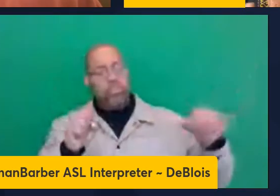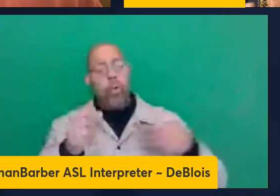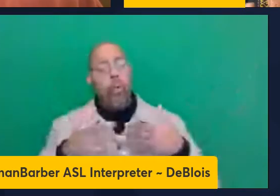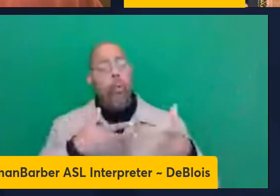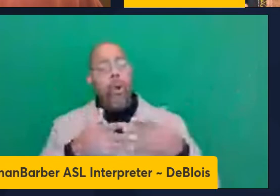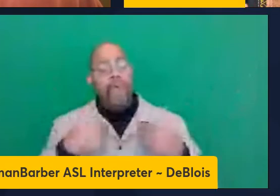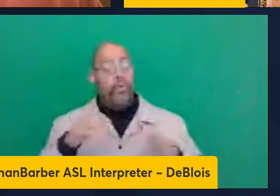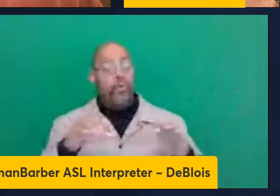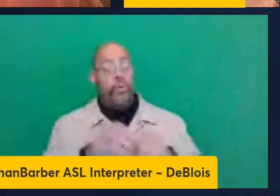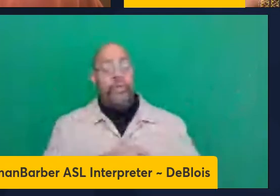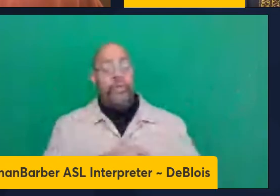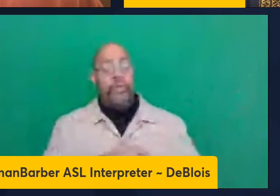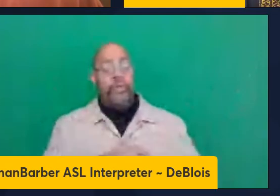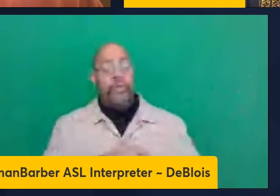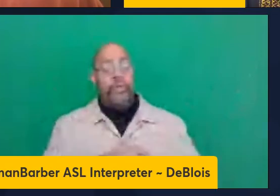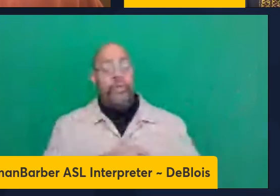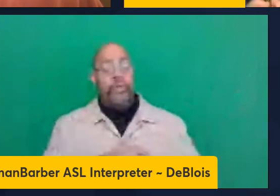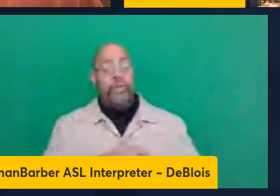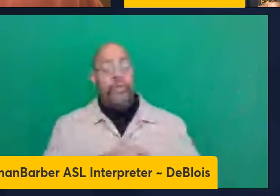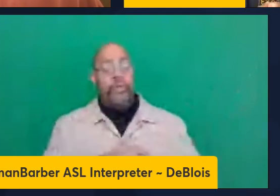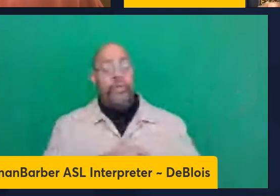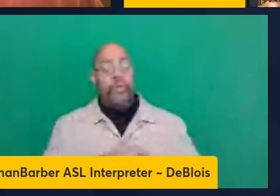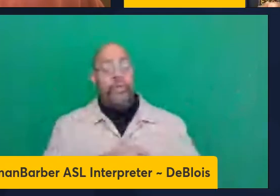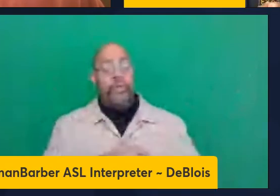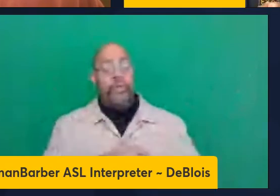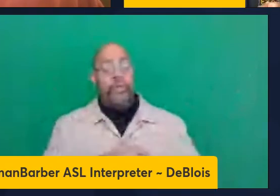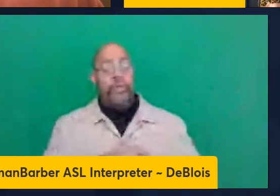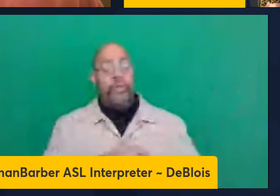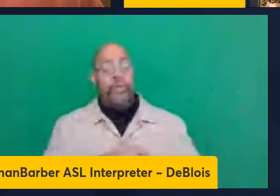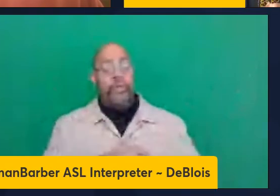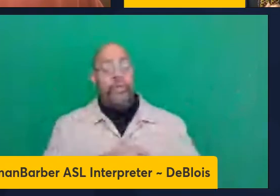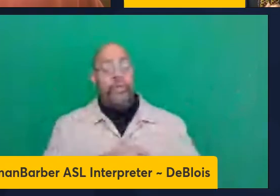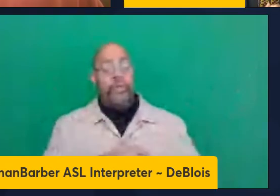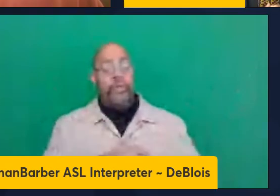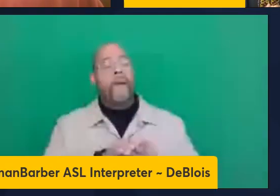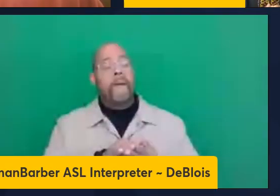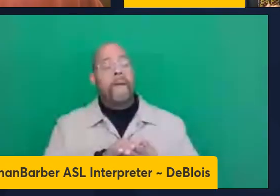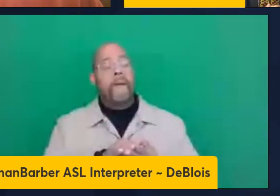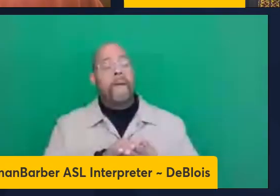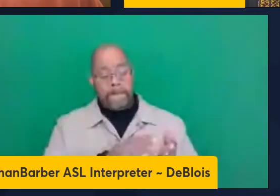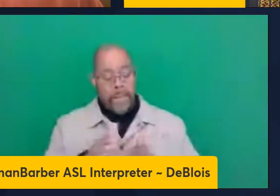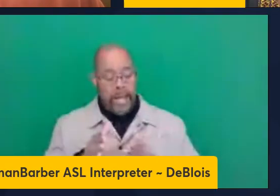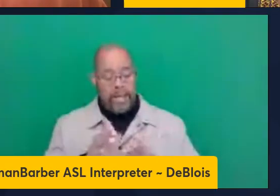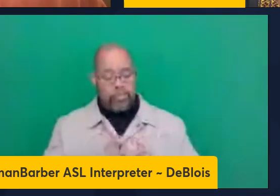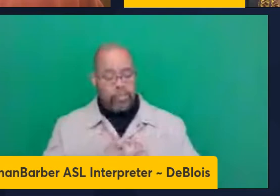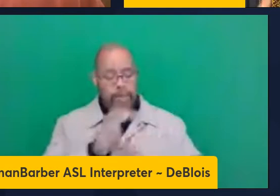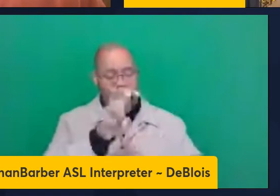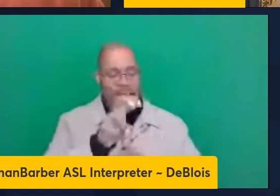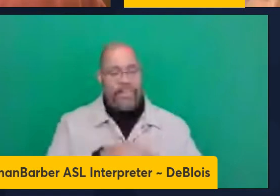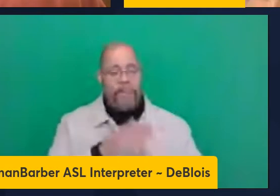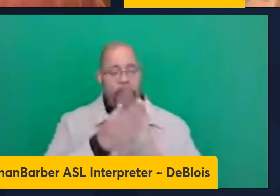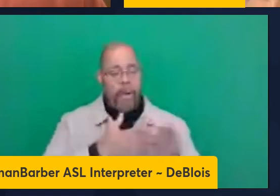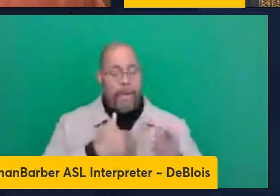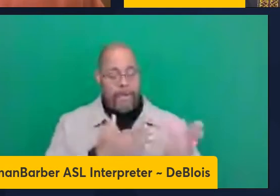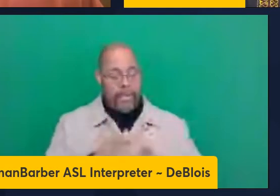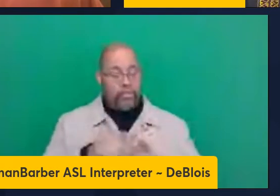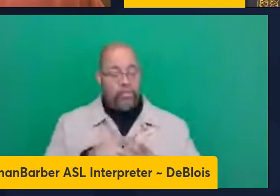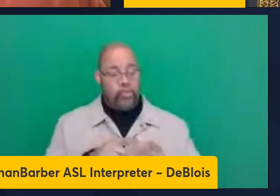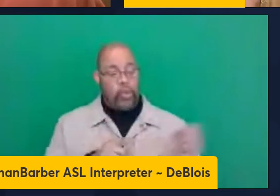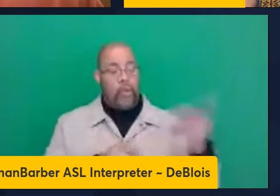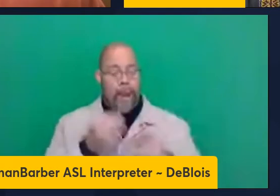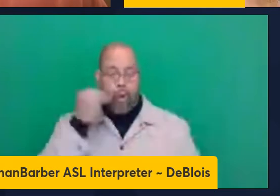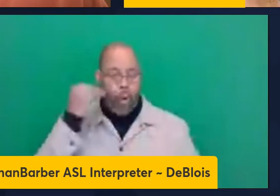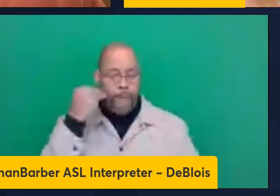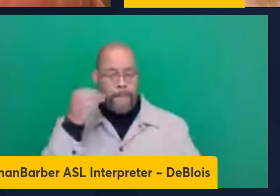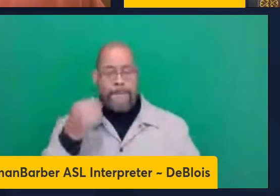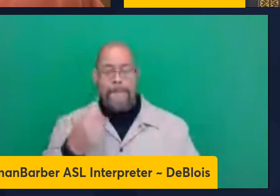doing, it was part of my plan to come home. plan to go back home. I was